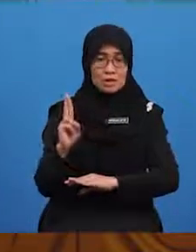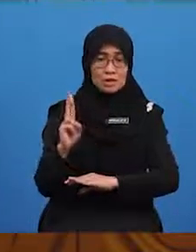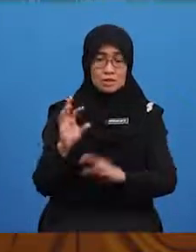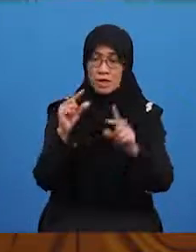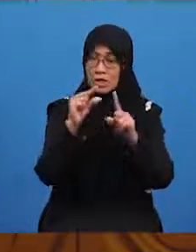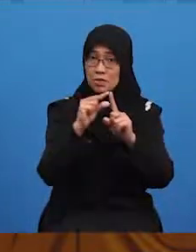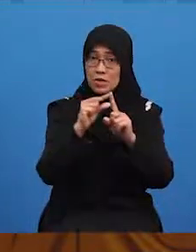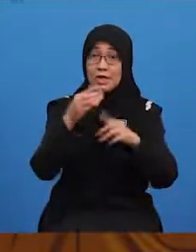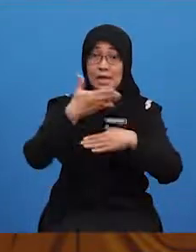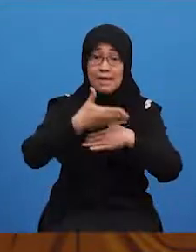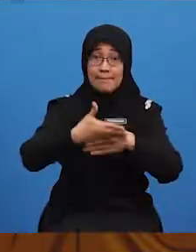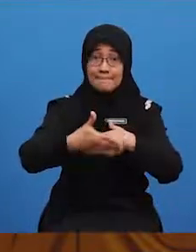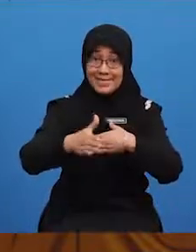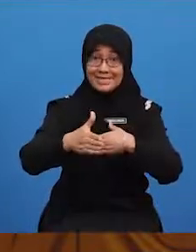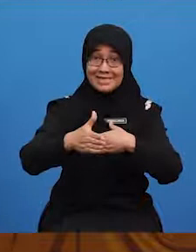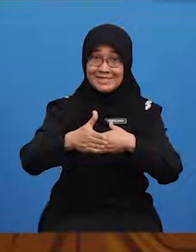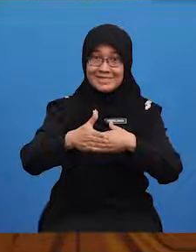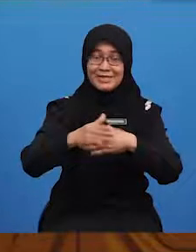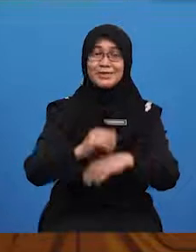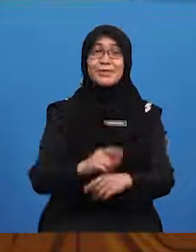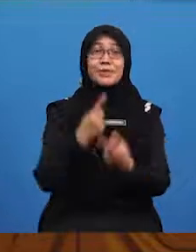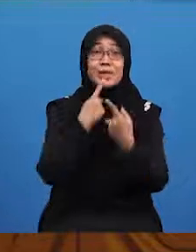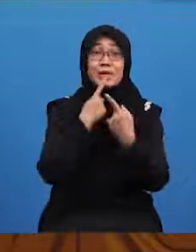is the word? Past.